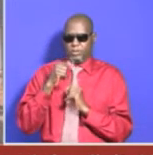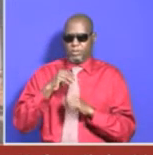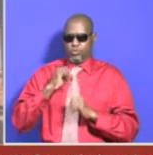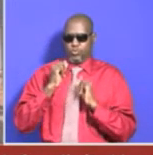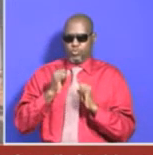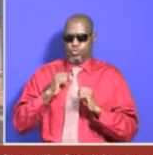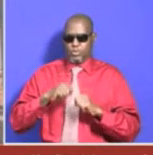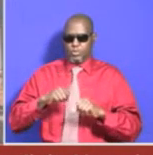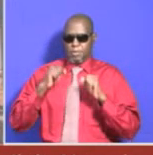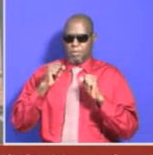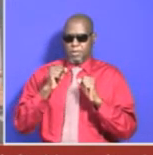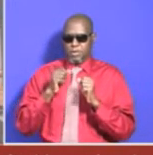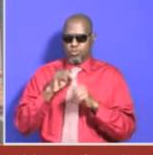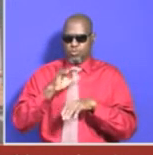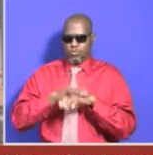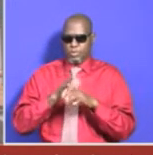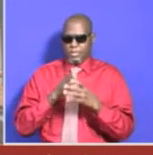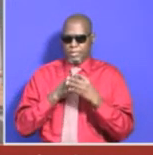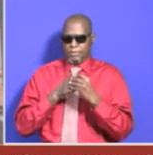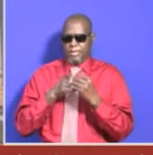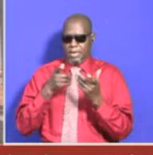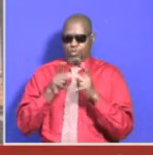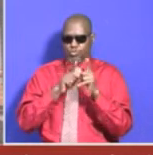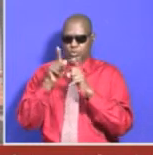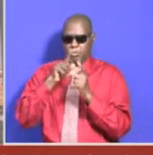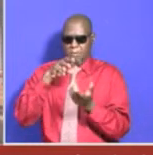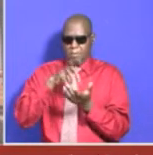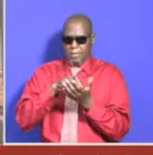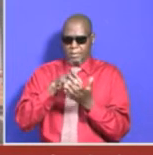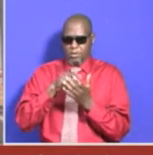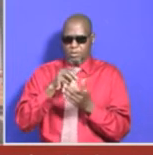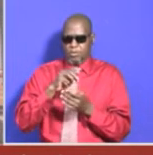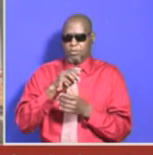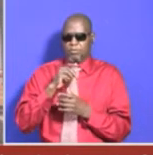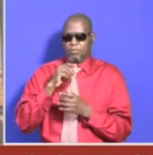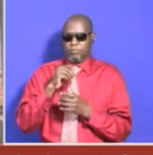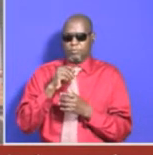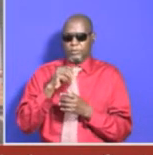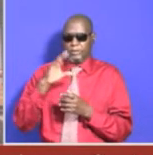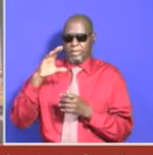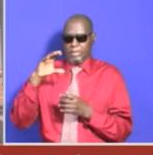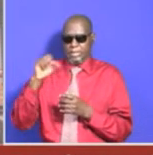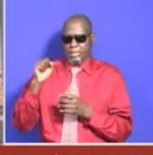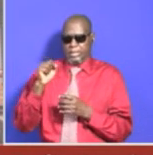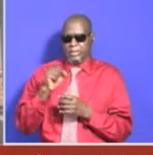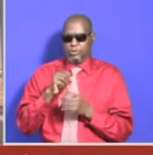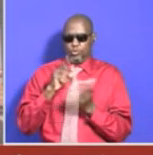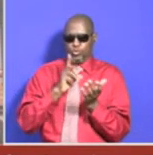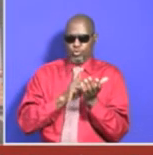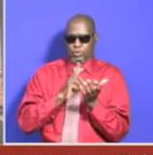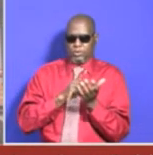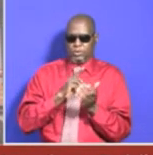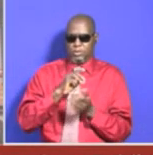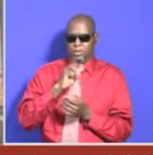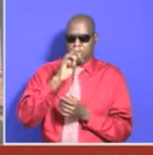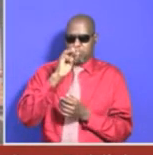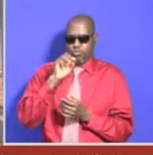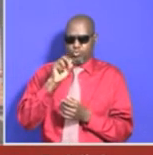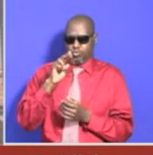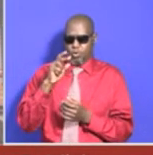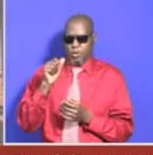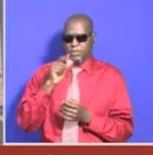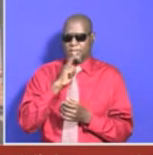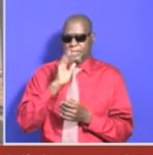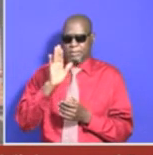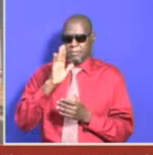leadership. And now we move on to tourism matters, where Tourism Wildlife Cabinet Secretary Dr. Alfred Mutua has announced that his department has